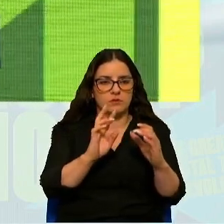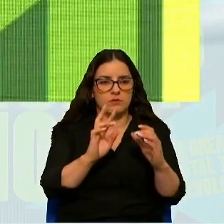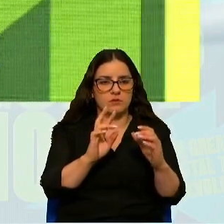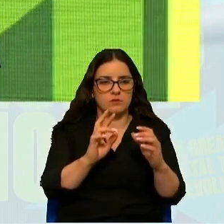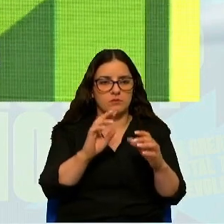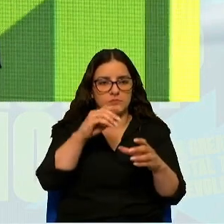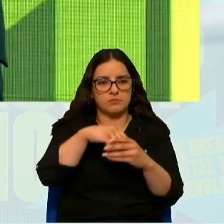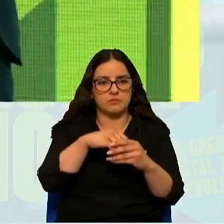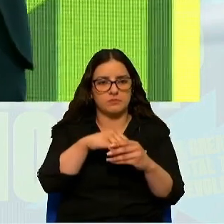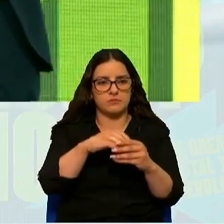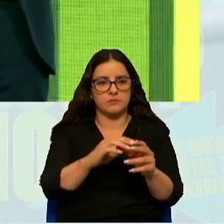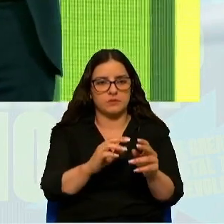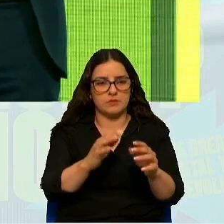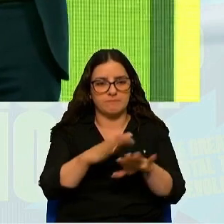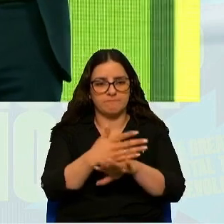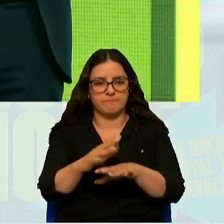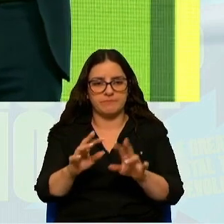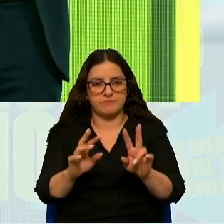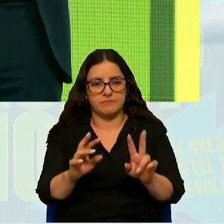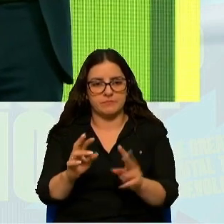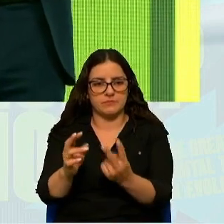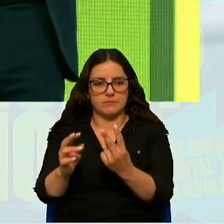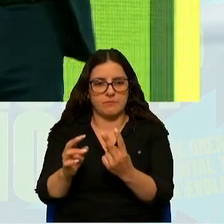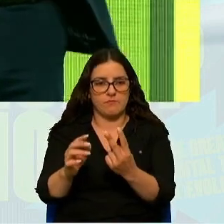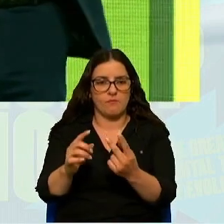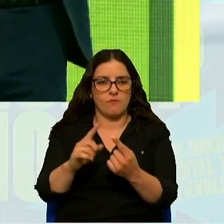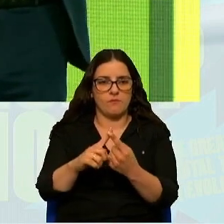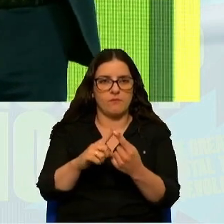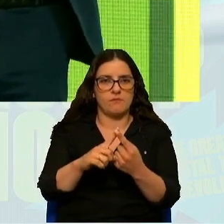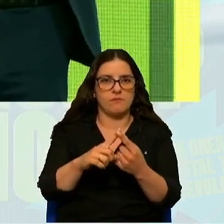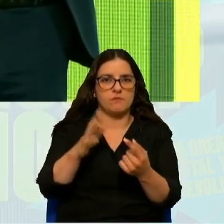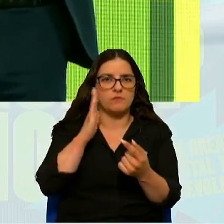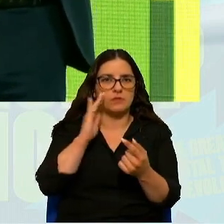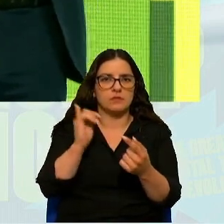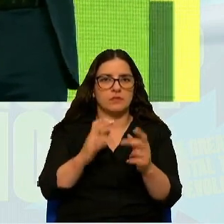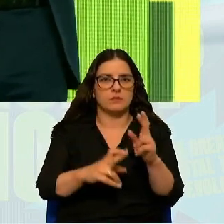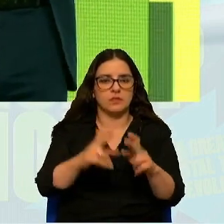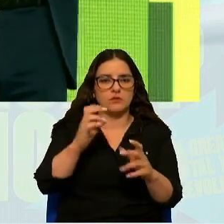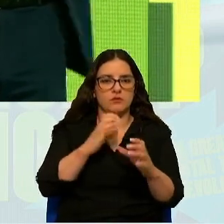2 subdivisions. Either I try to look at communication to increase the